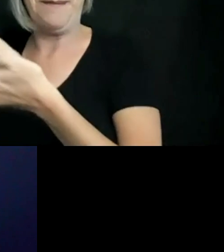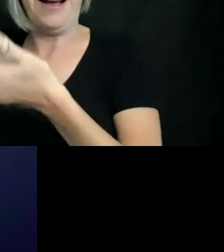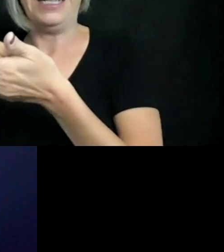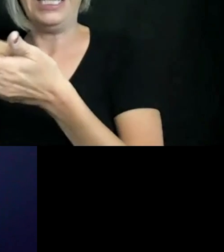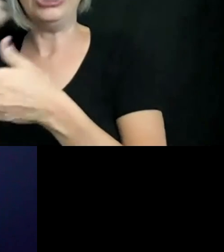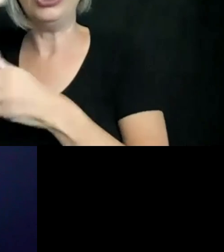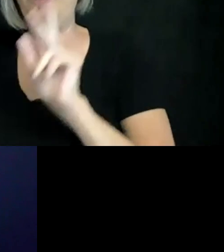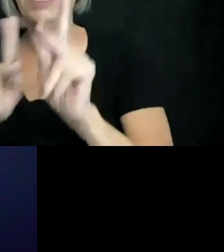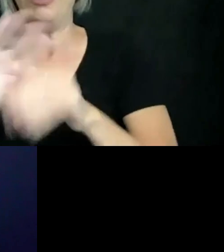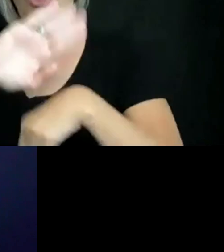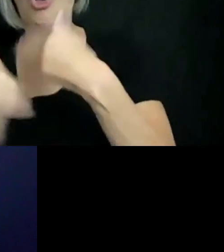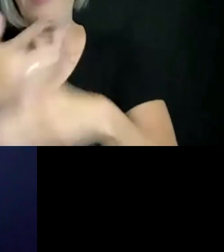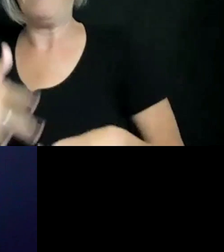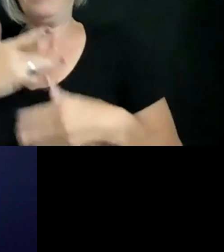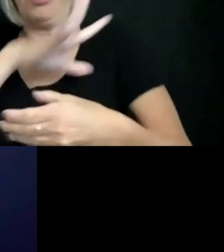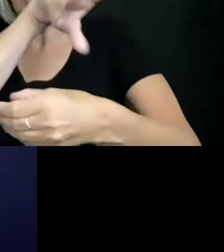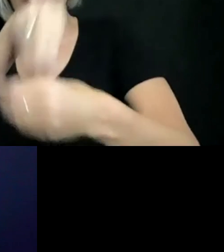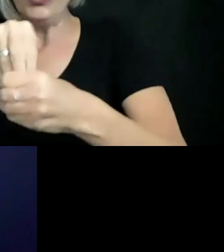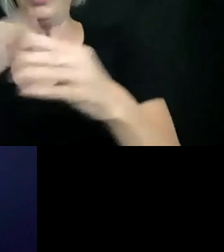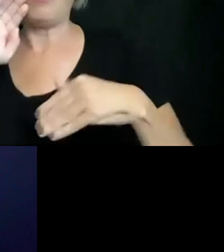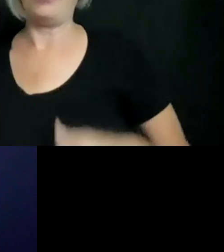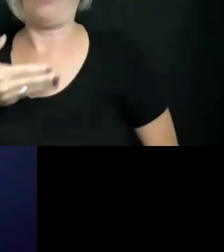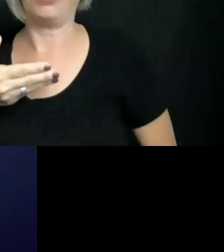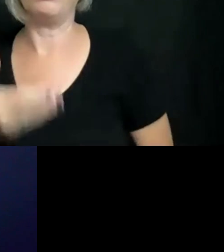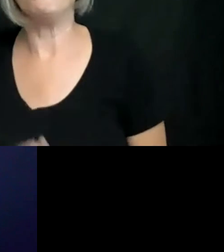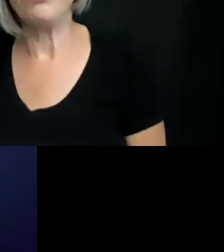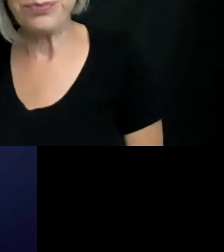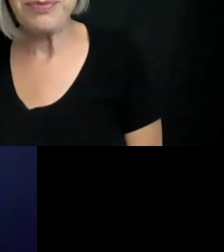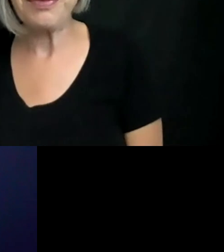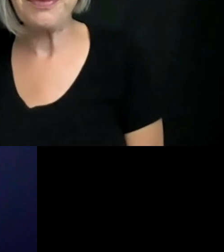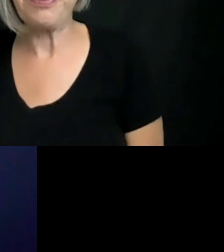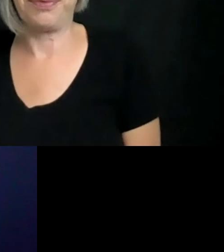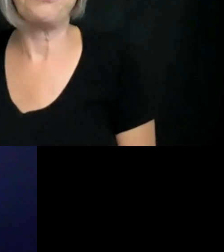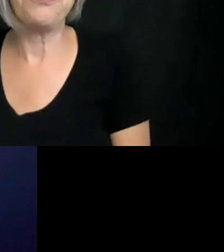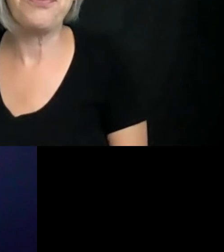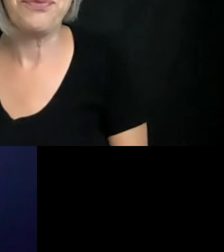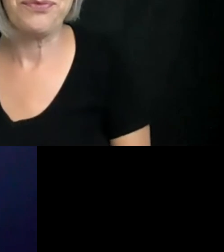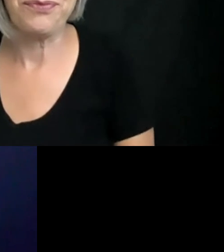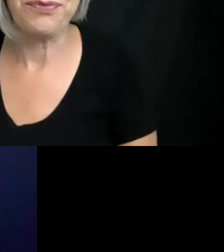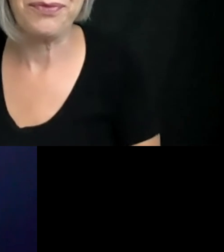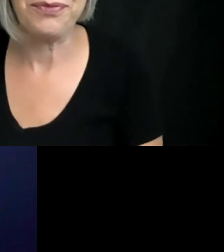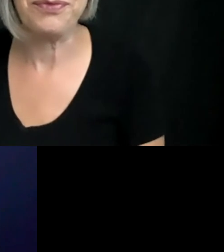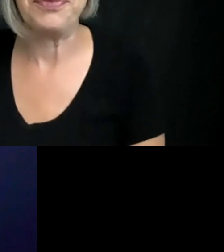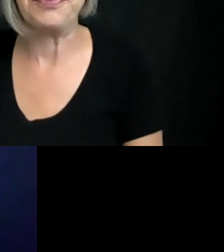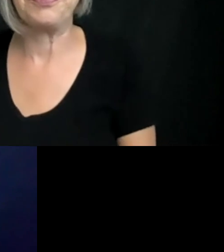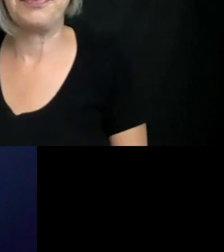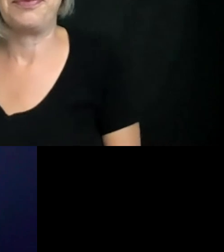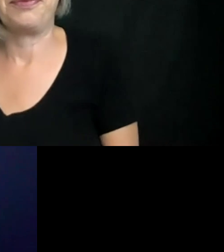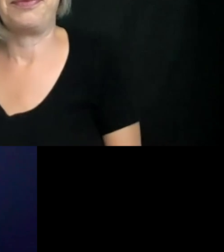You can think of creative ways to find money so that everyone feels absolutely included and welcome in your events.